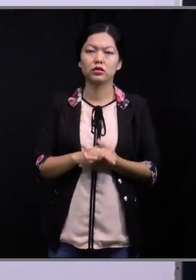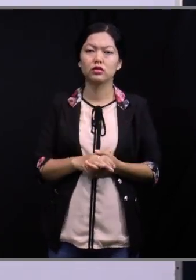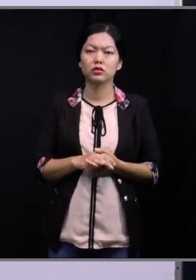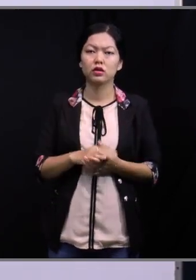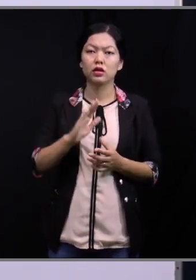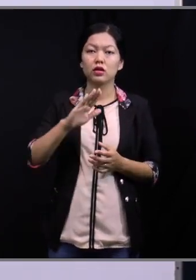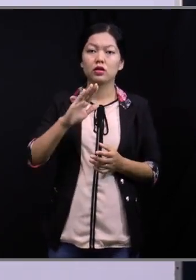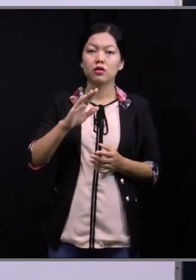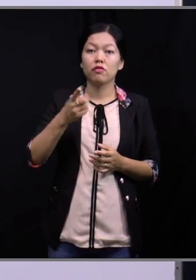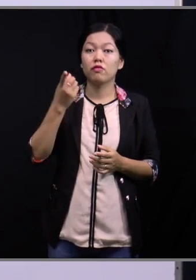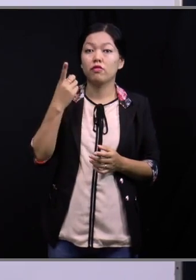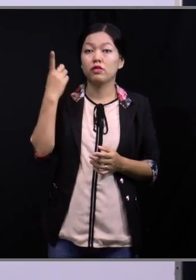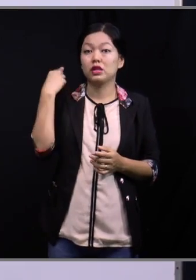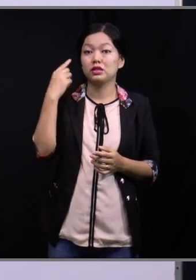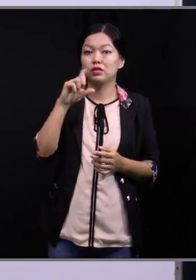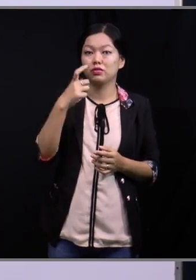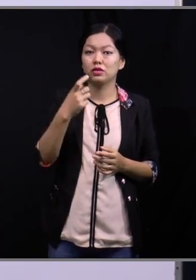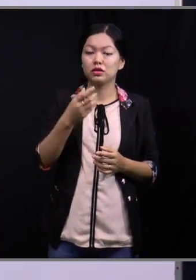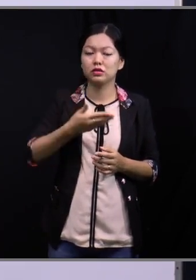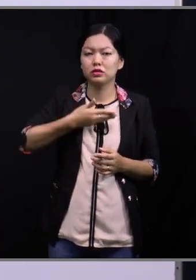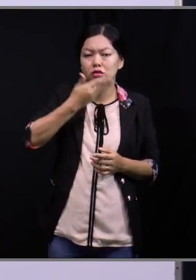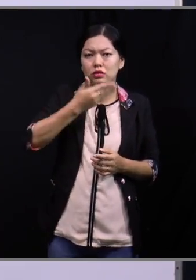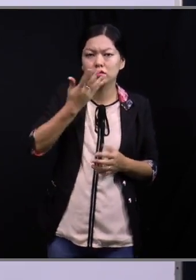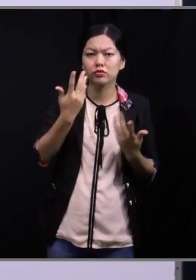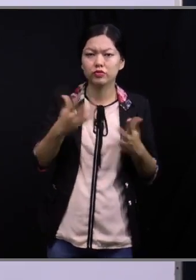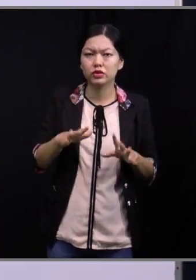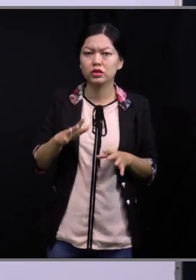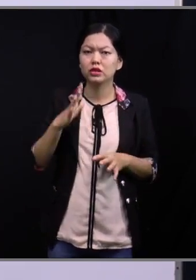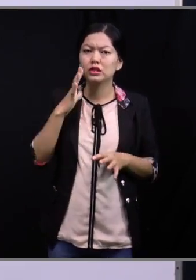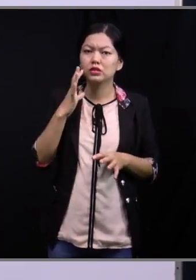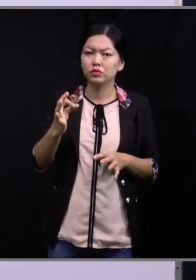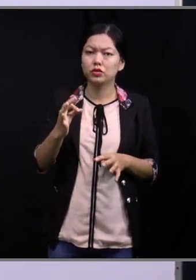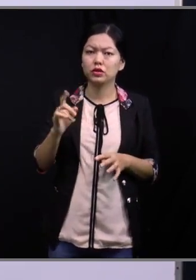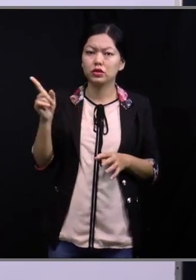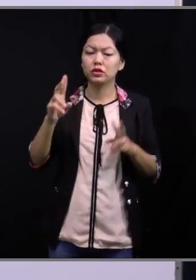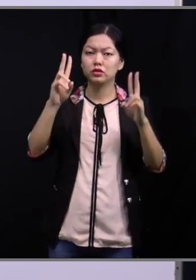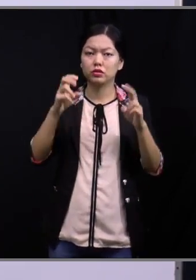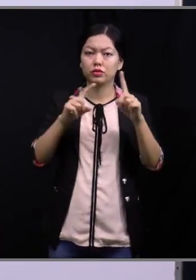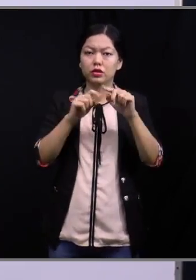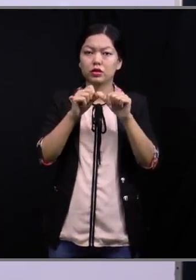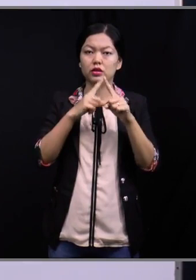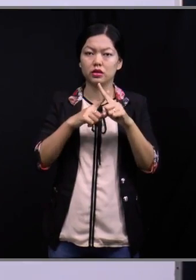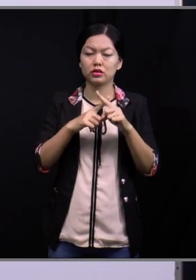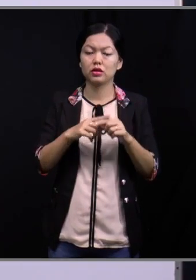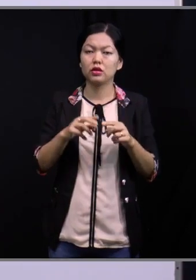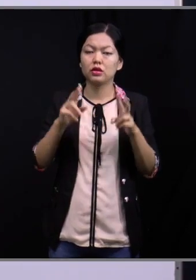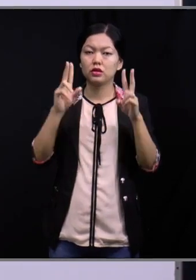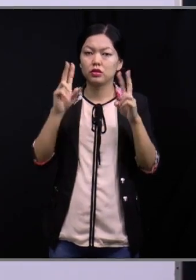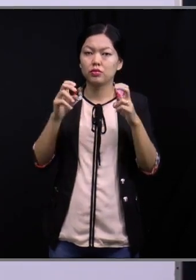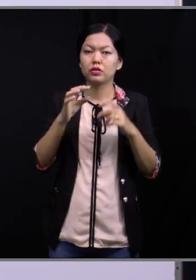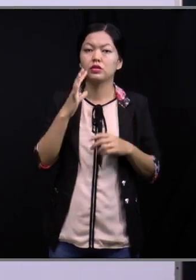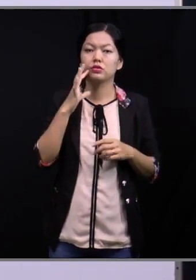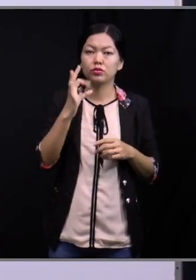the previous class, that it's important not only in few fields, but it's important even in industry, agriculture,